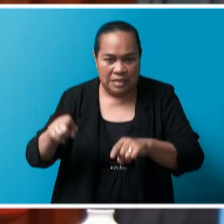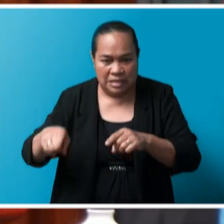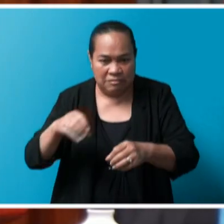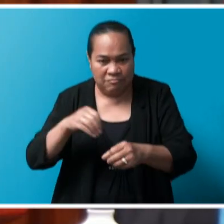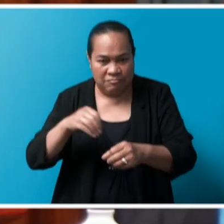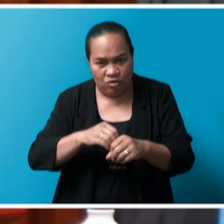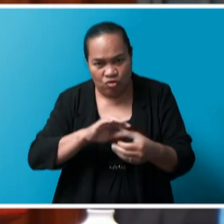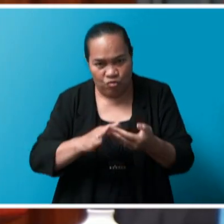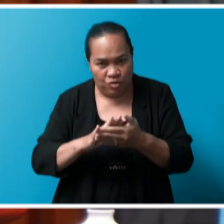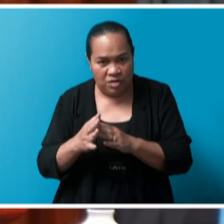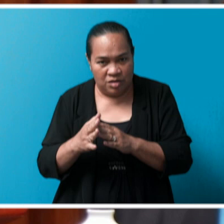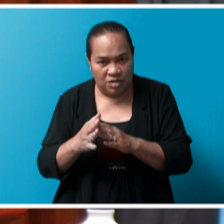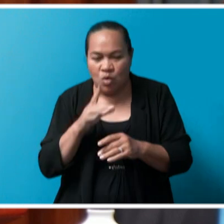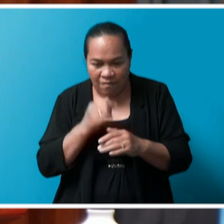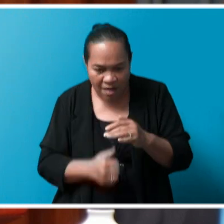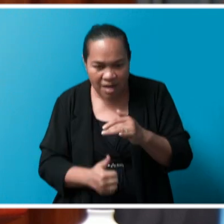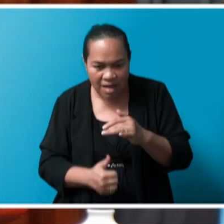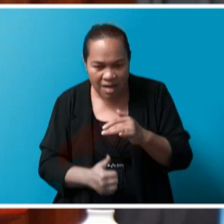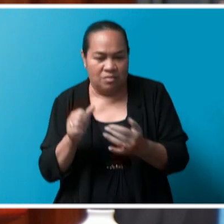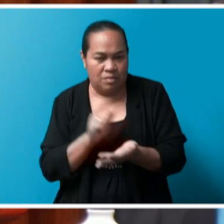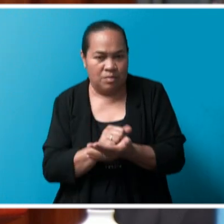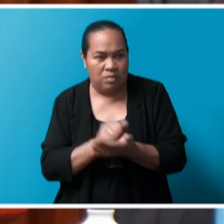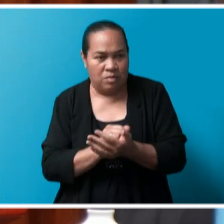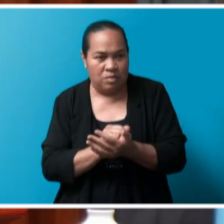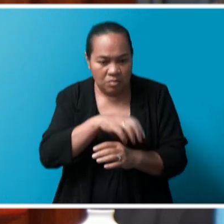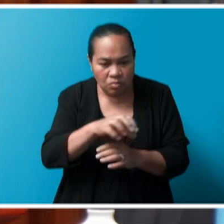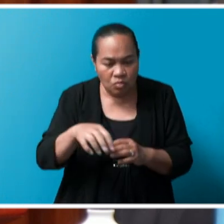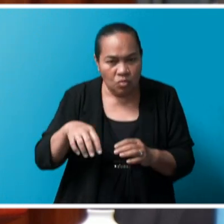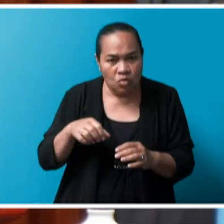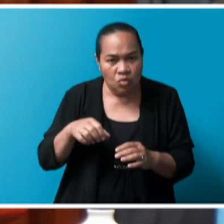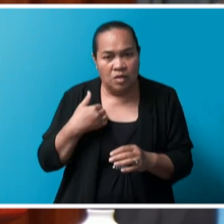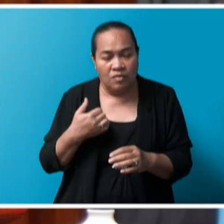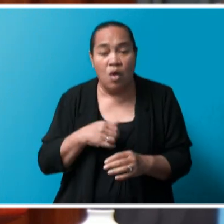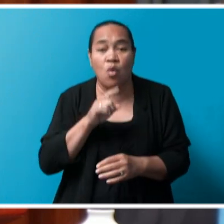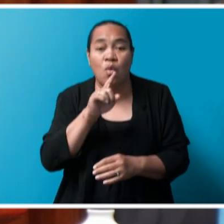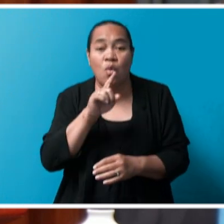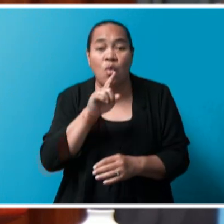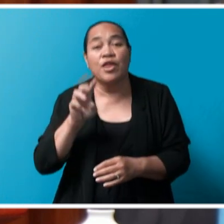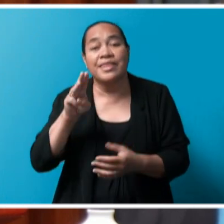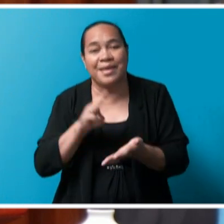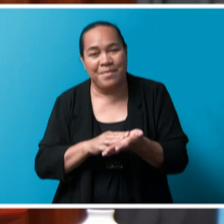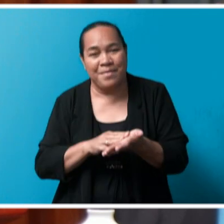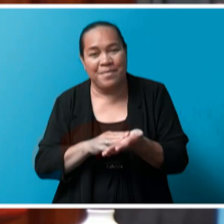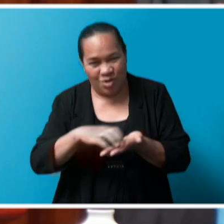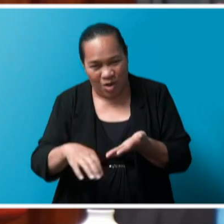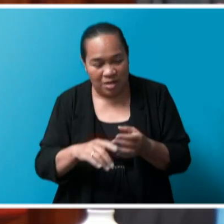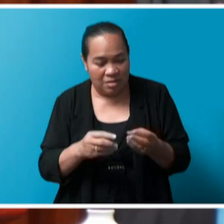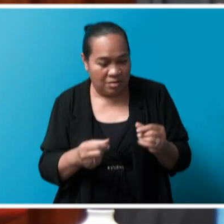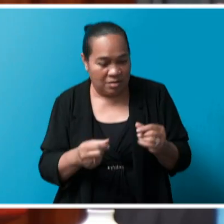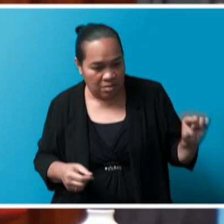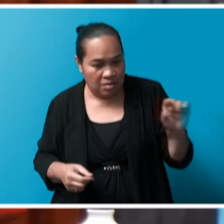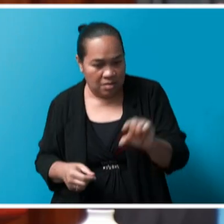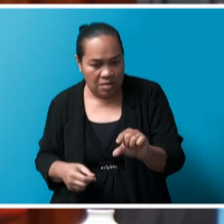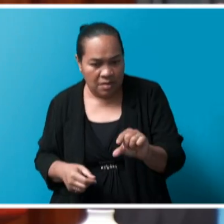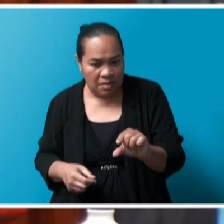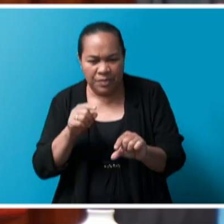strengthening tenant security families residing in these communities. Around $1.3 million, Mr. Speaker, sir, has been allocated for the relocation and resettlement of